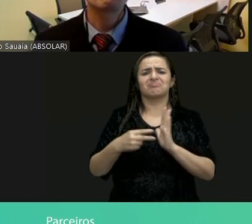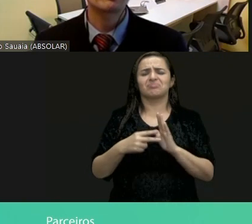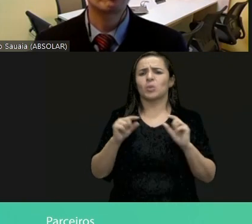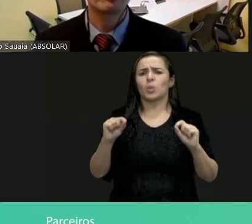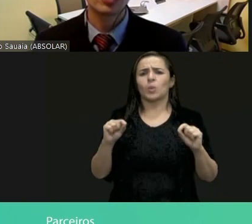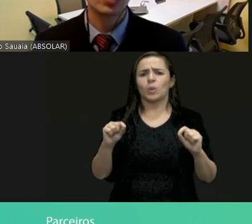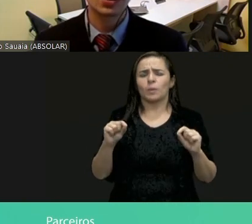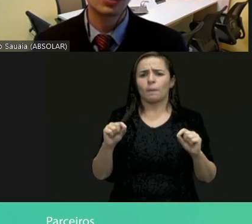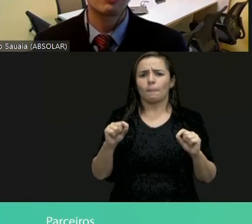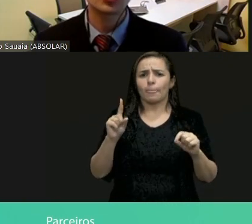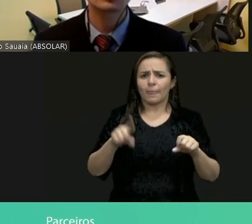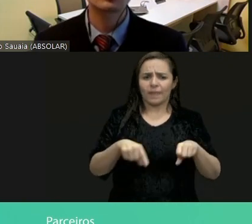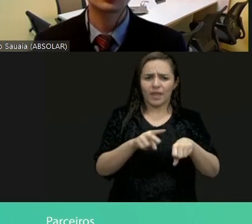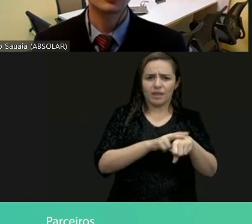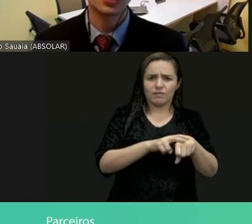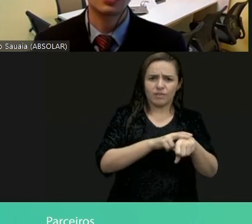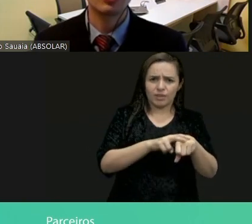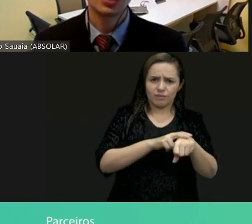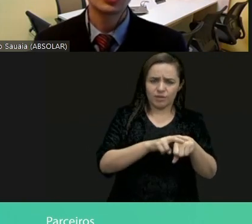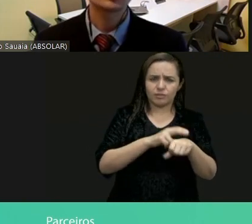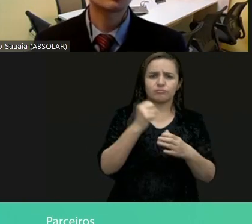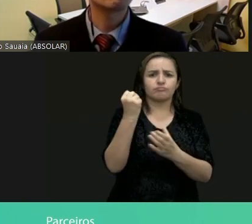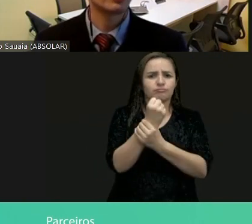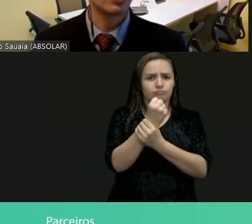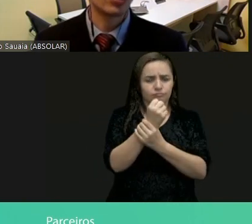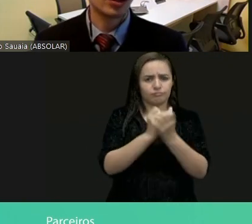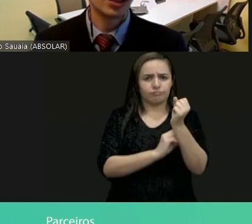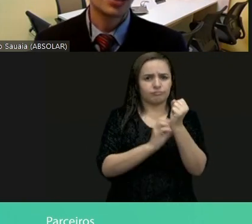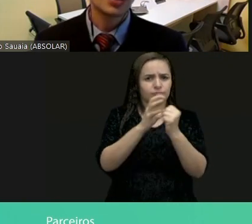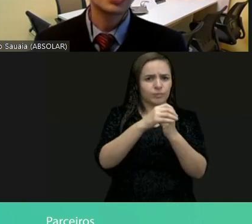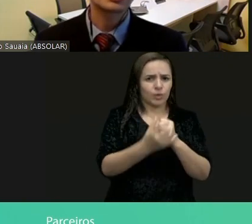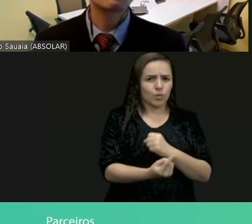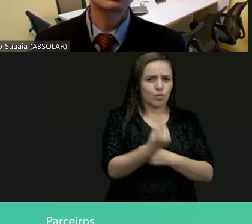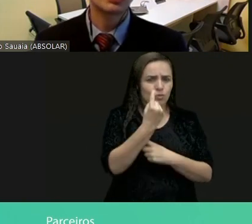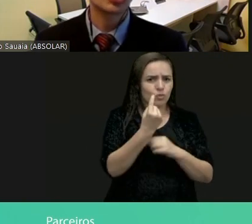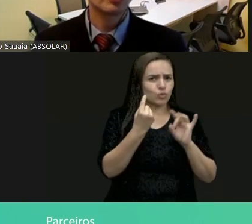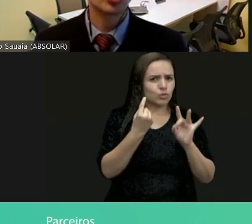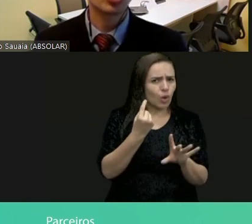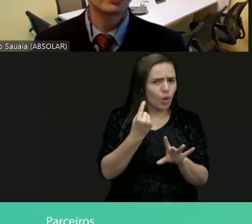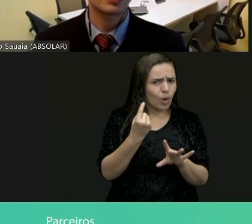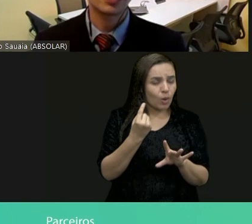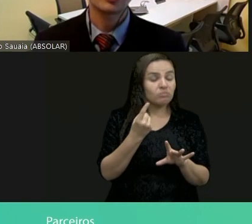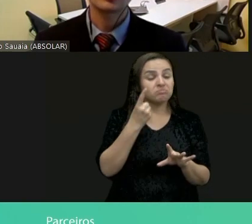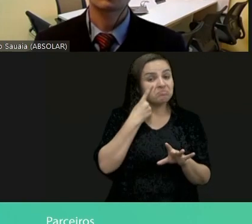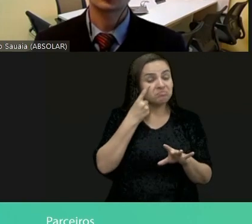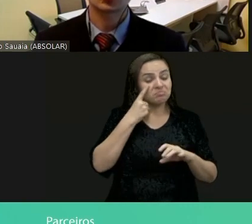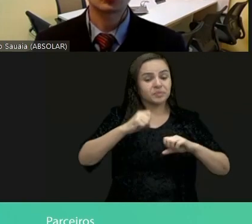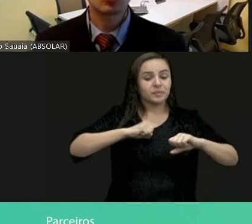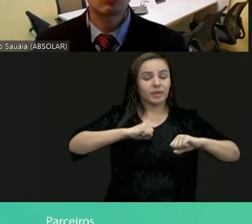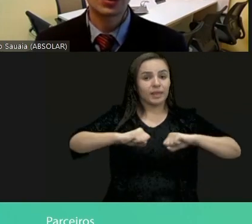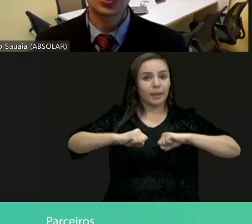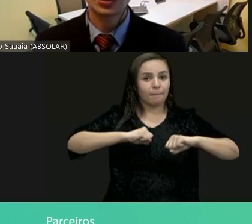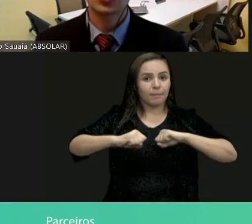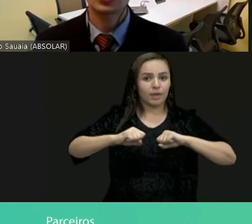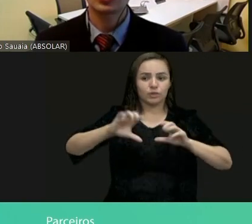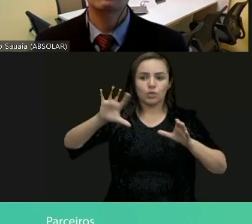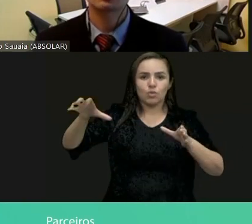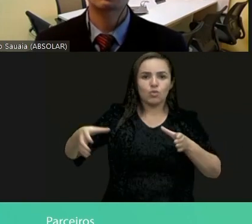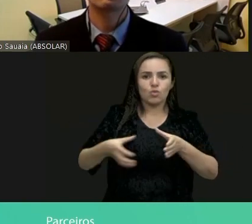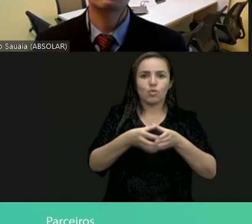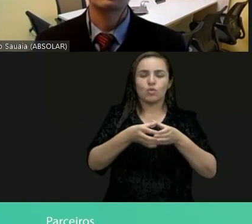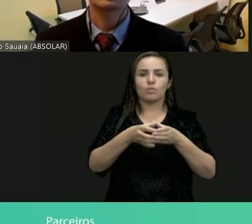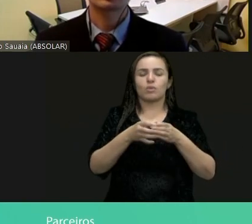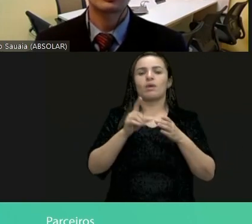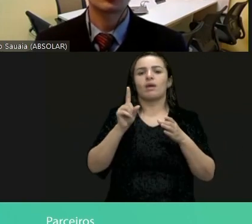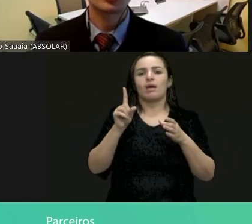sustainable hydrogen? Green is sustainable, only green. I mean, that's a debate for